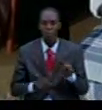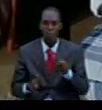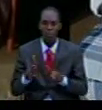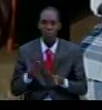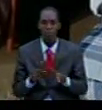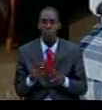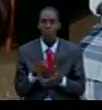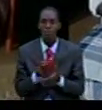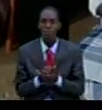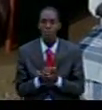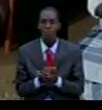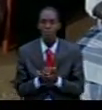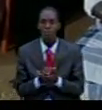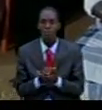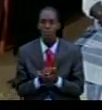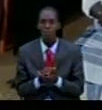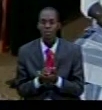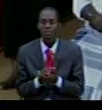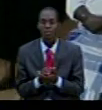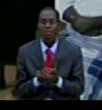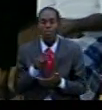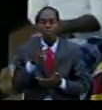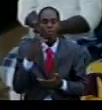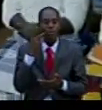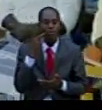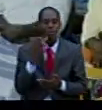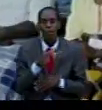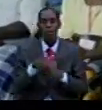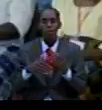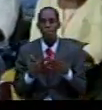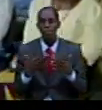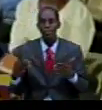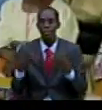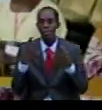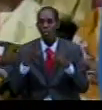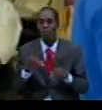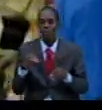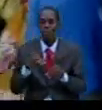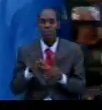that you see all the things going on in Oyo State,